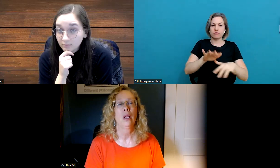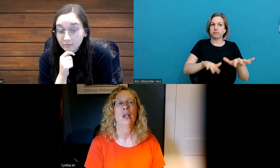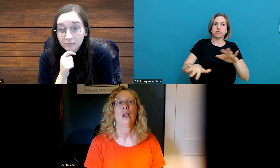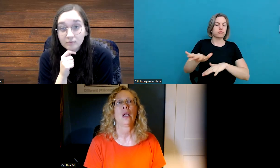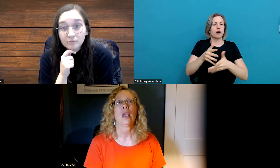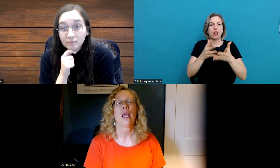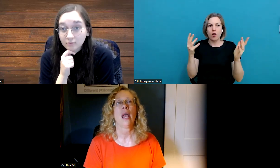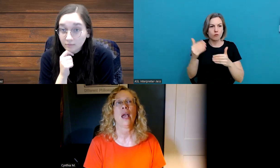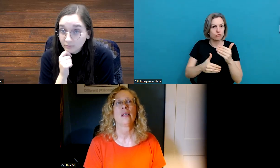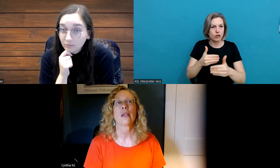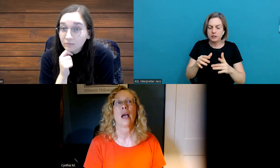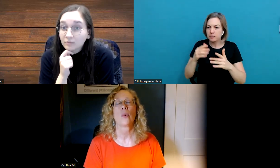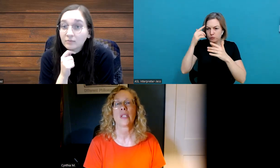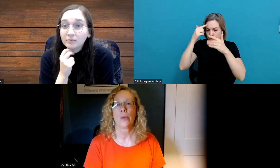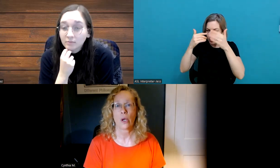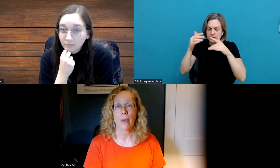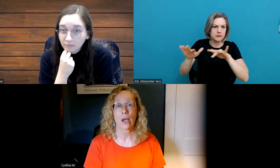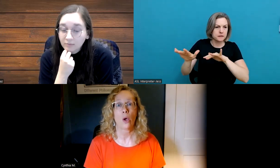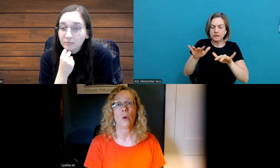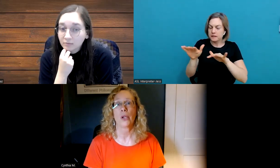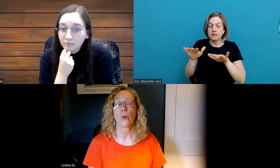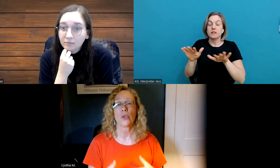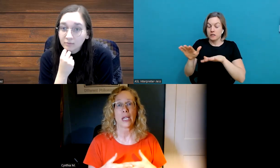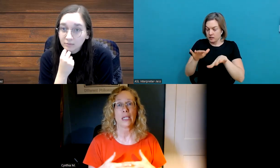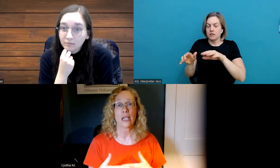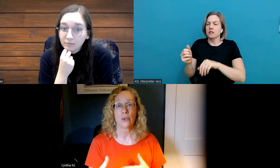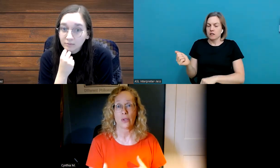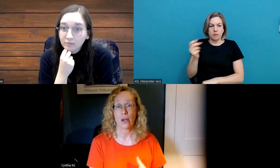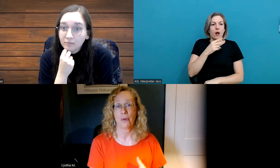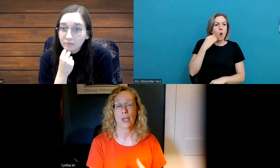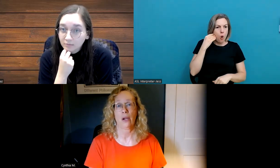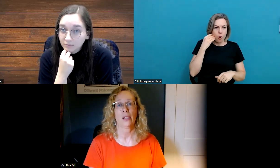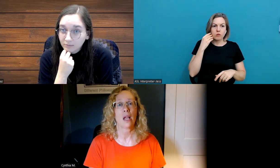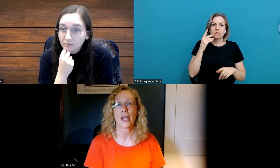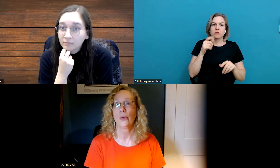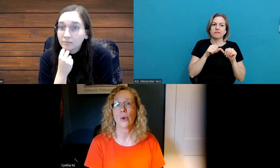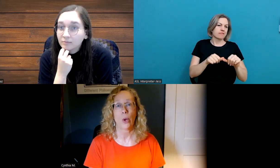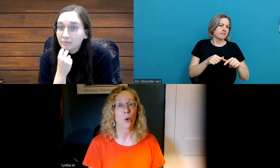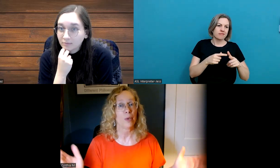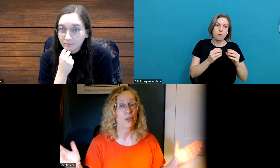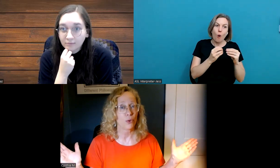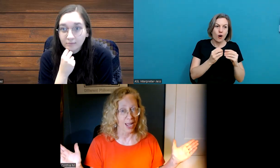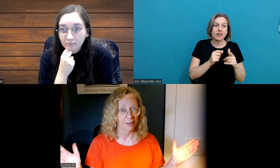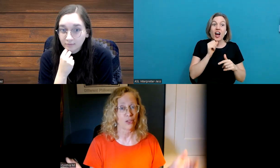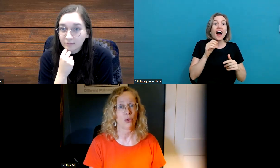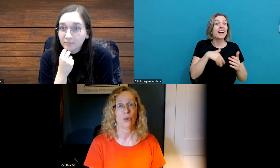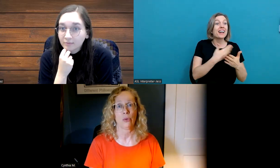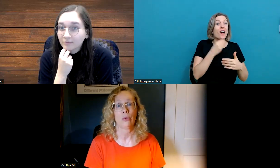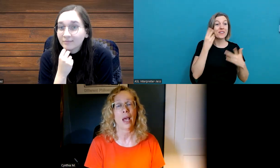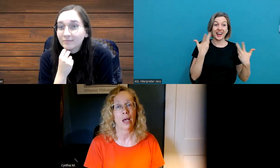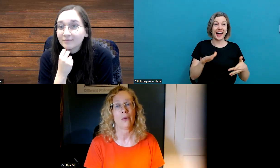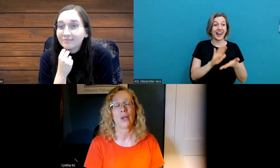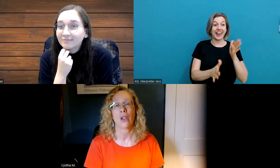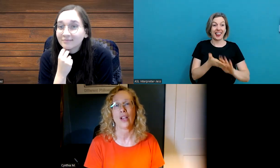through. And I was able to go back home. And of course, it continues on from there. It's not like you go home and you're done.